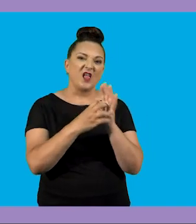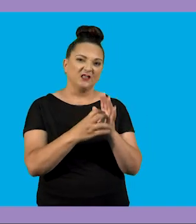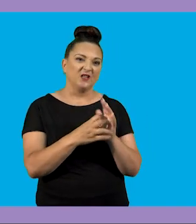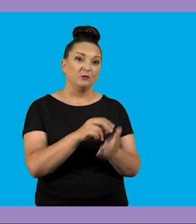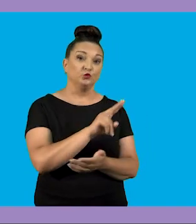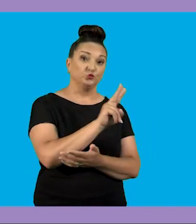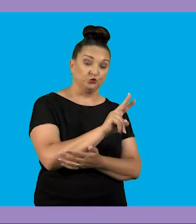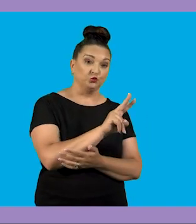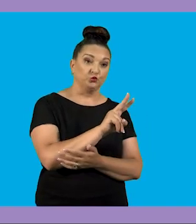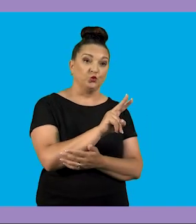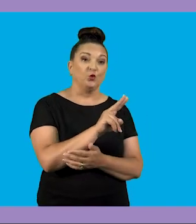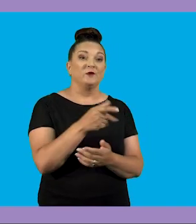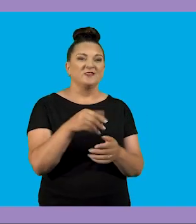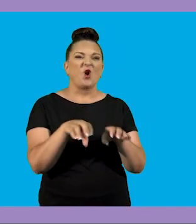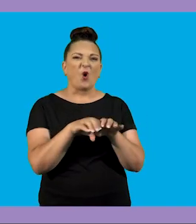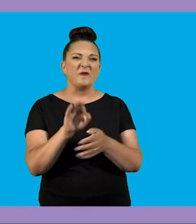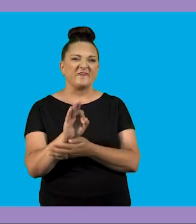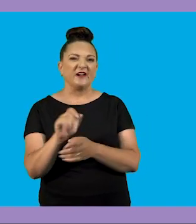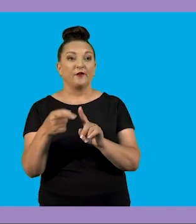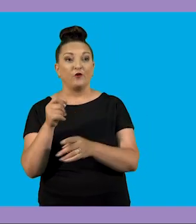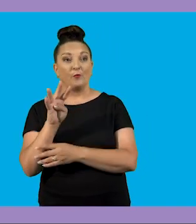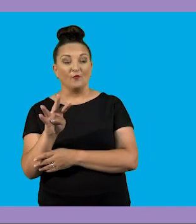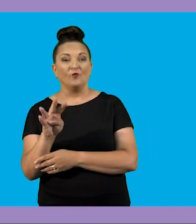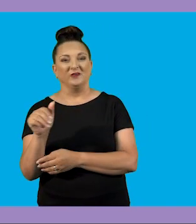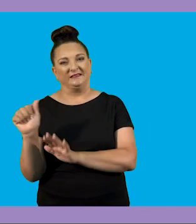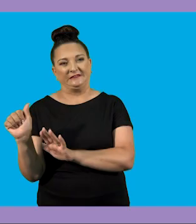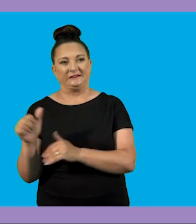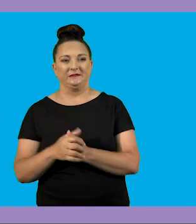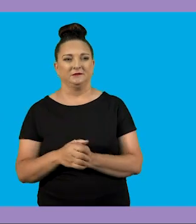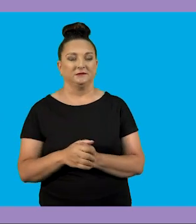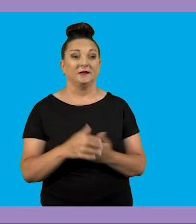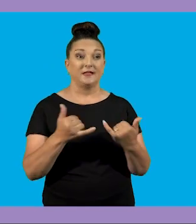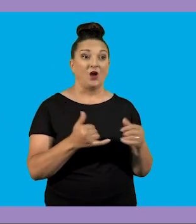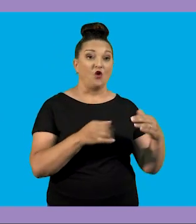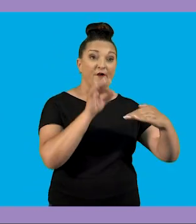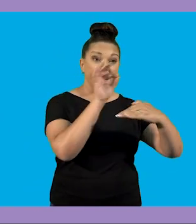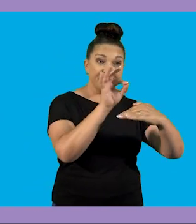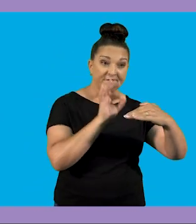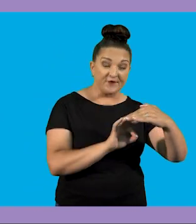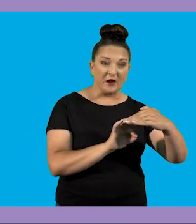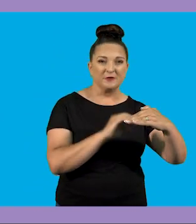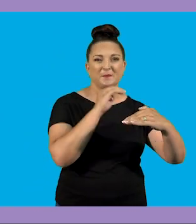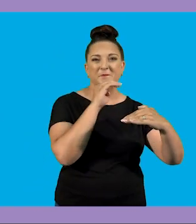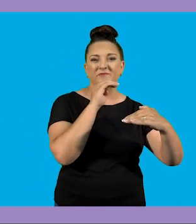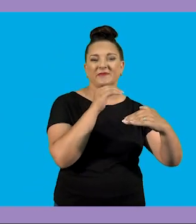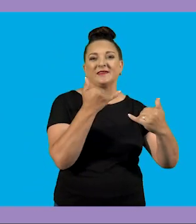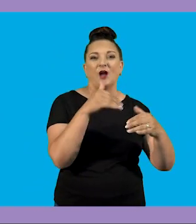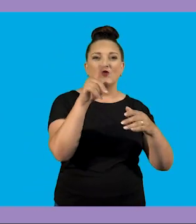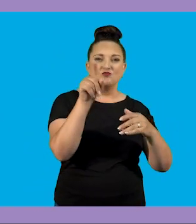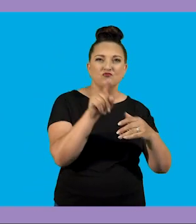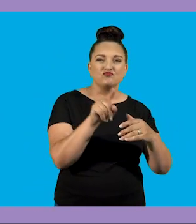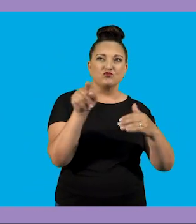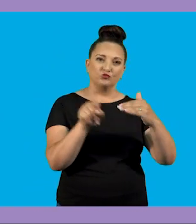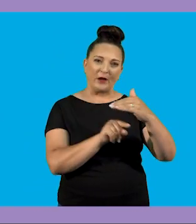of 4 and 6. Then we have a fraction, that is a number that represents a part of a whole or a ratio